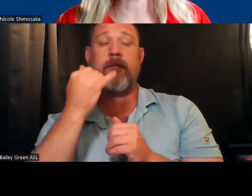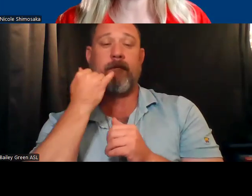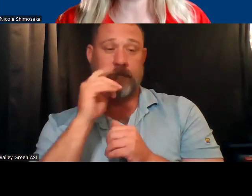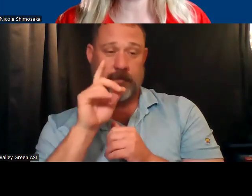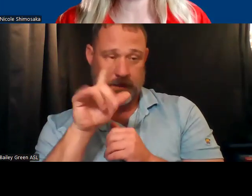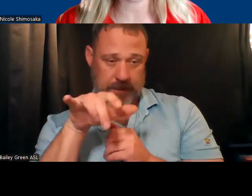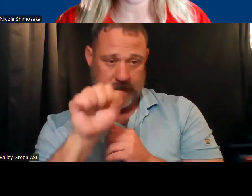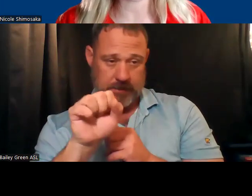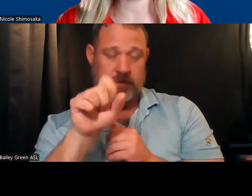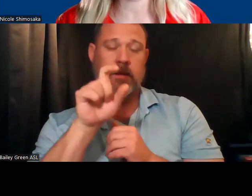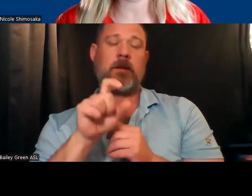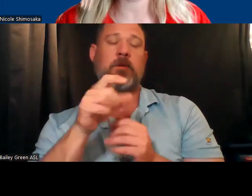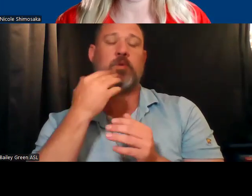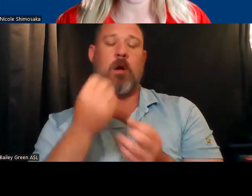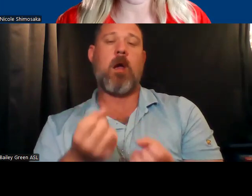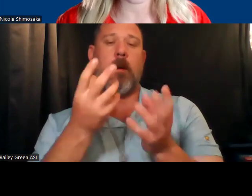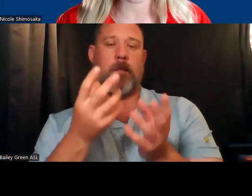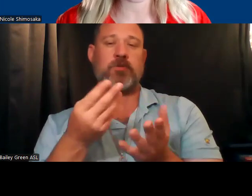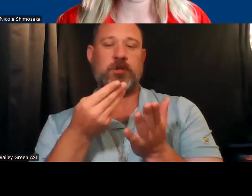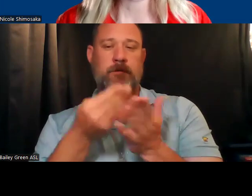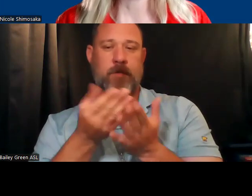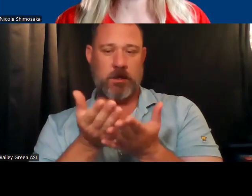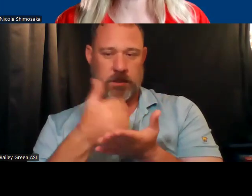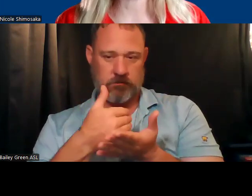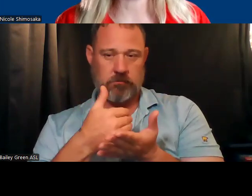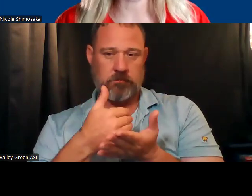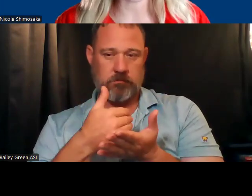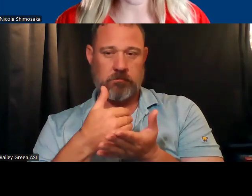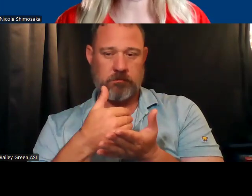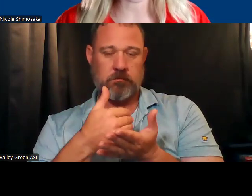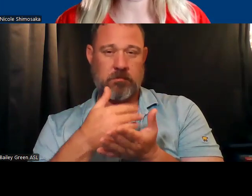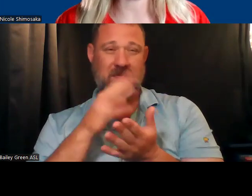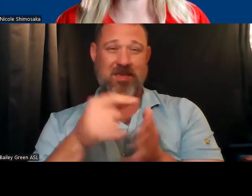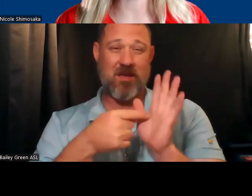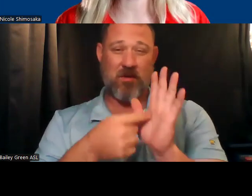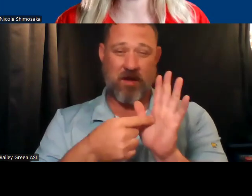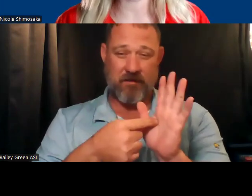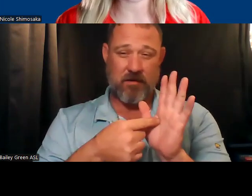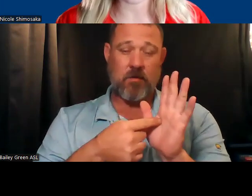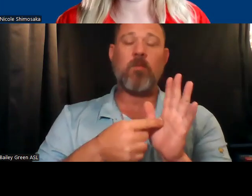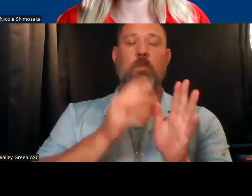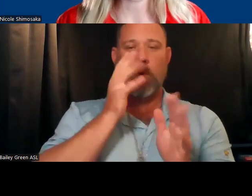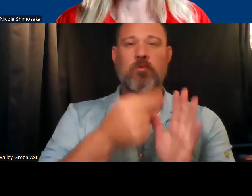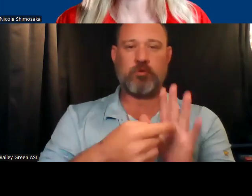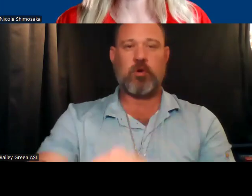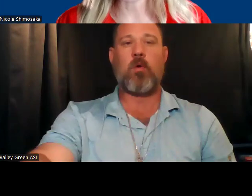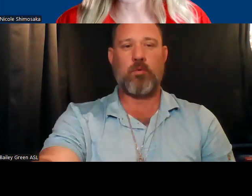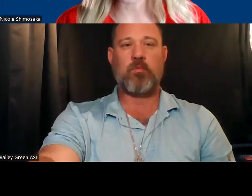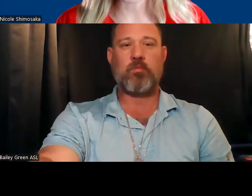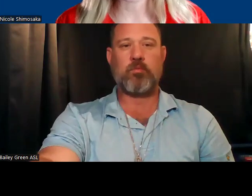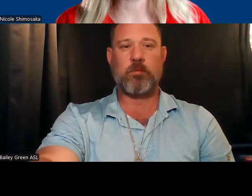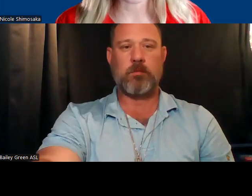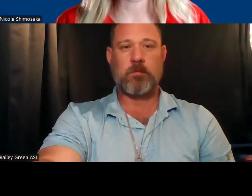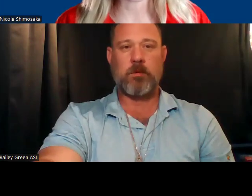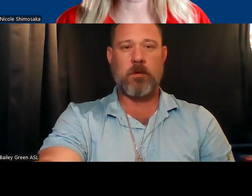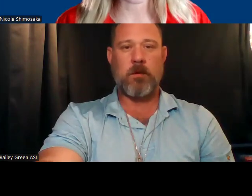counties need to know how much funding they're working with. This graphic here would show you that. Now, of course,